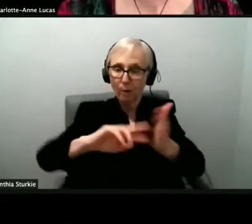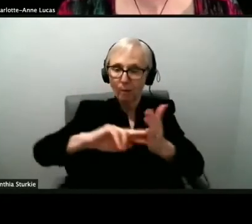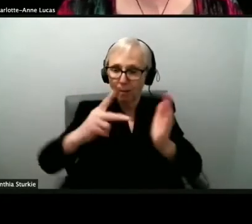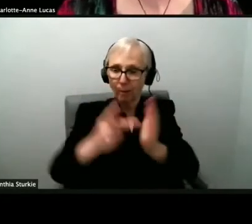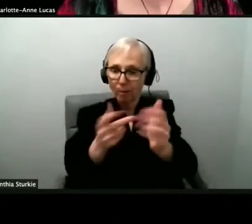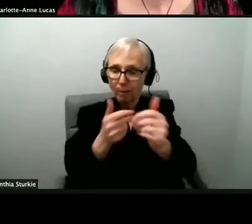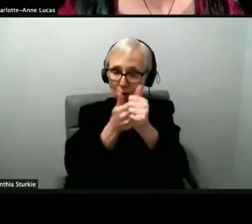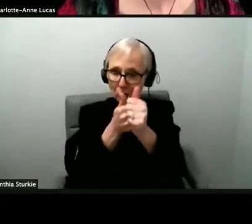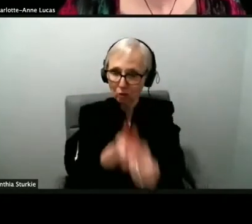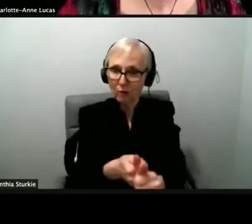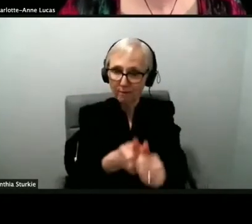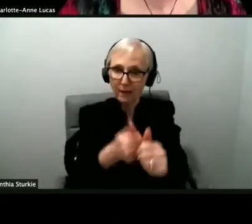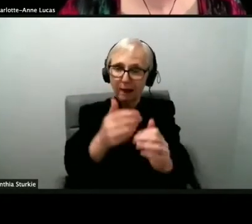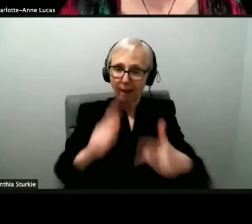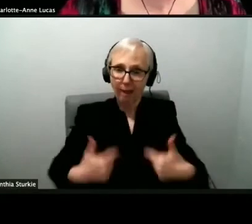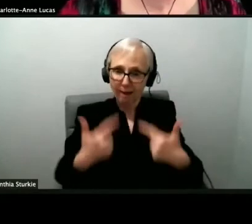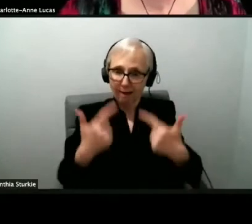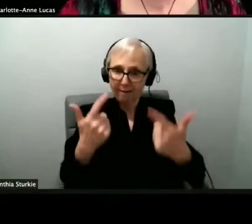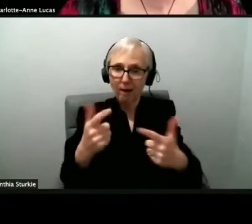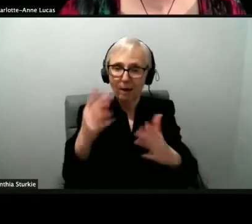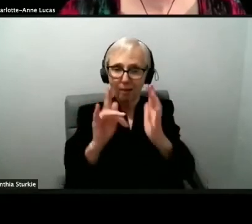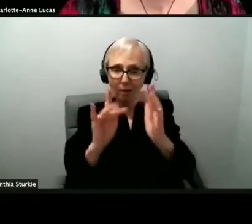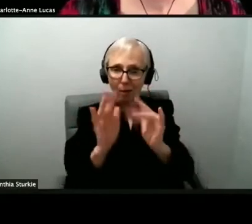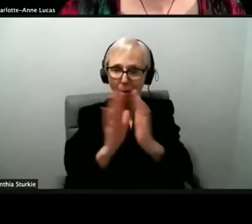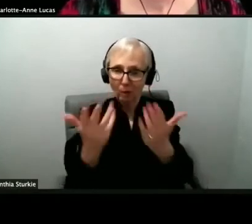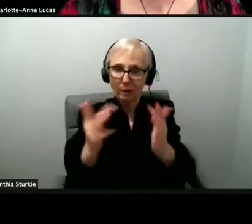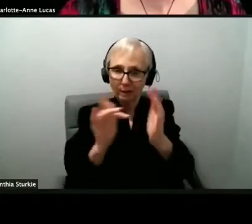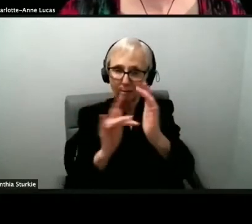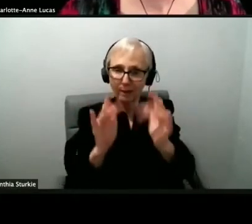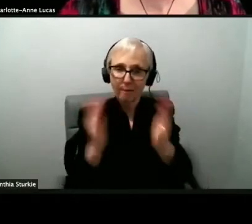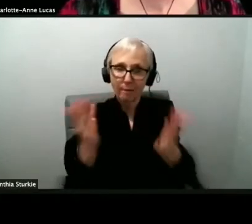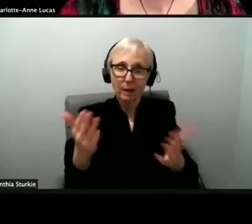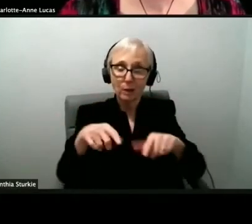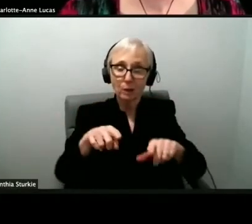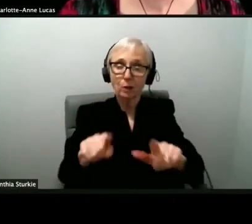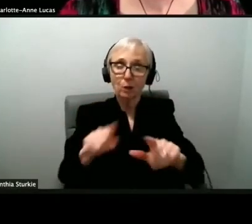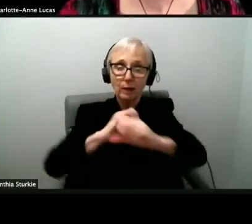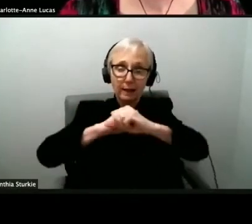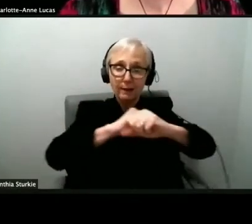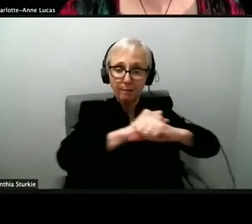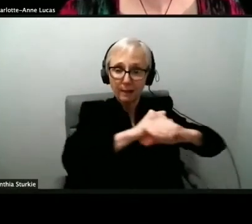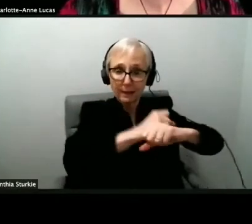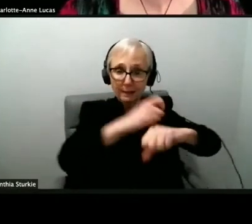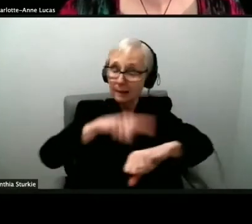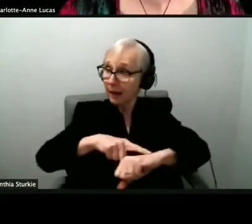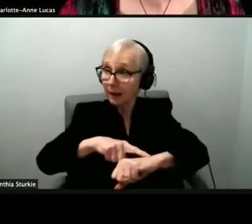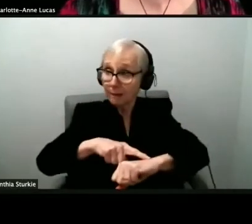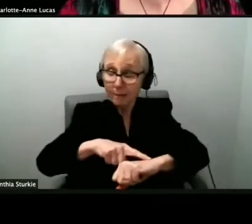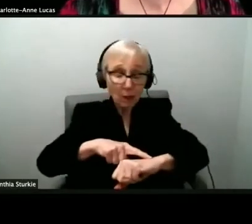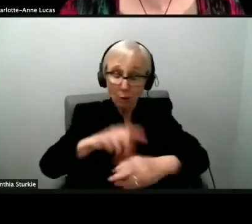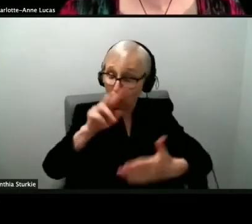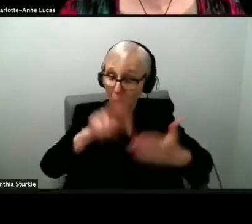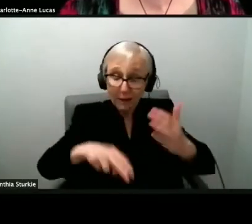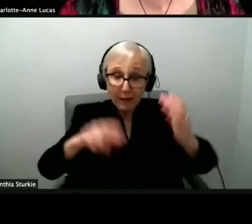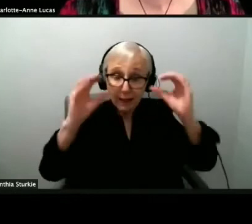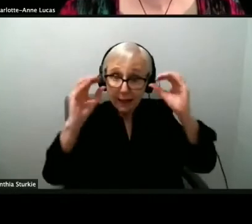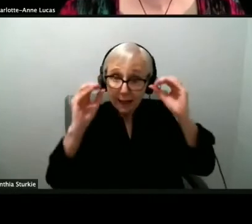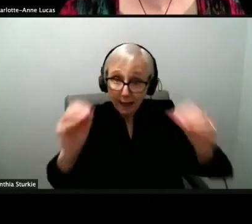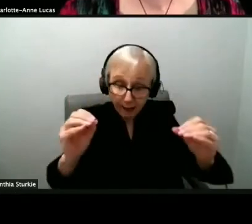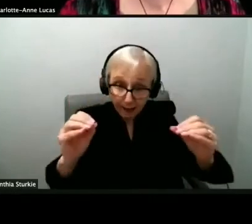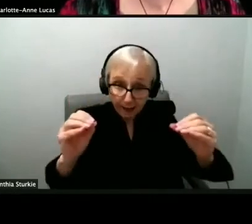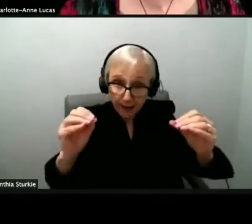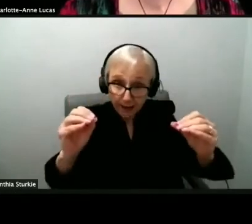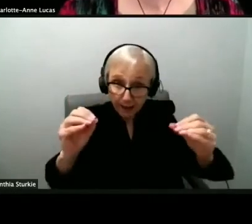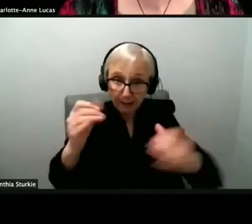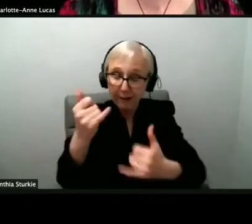Okay, that one's right there. And again, the Holy Bible. Now, during campaign time, when have we had time to read any of this? None. So